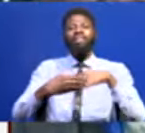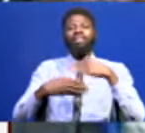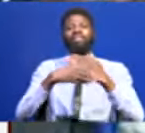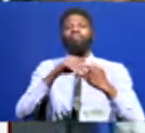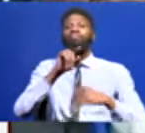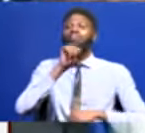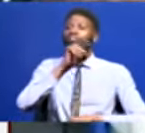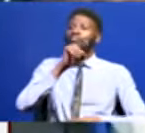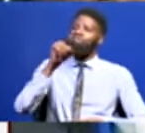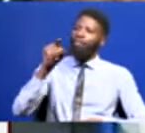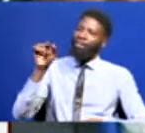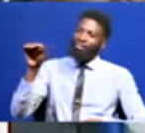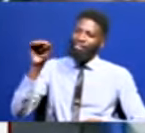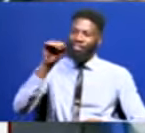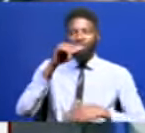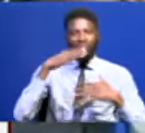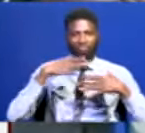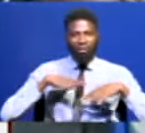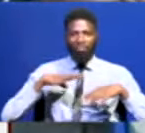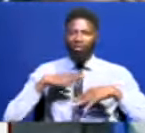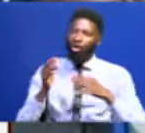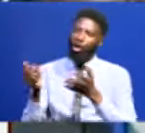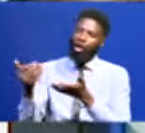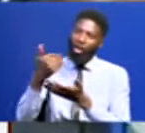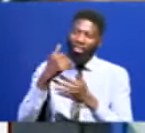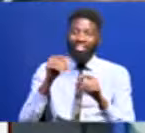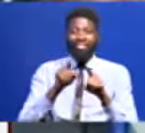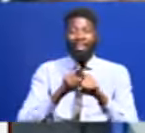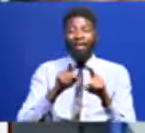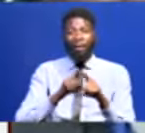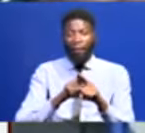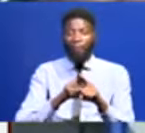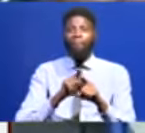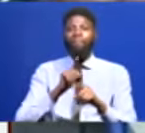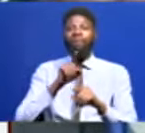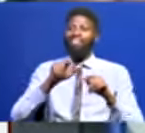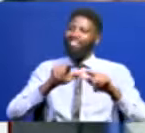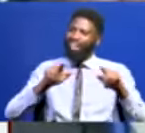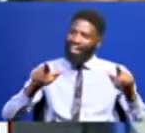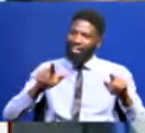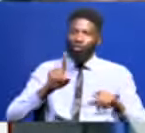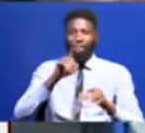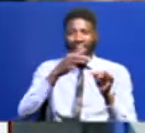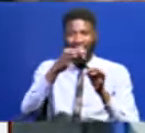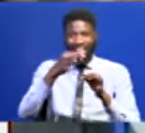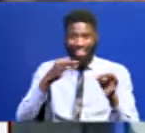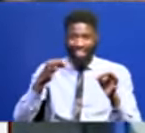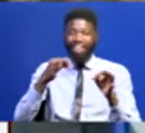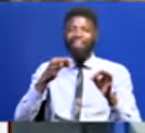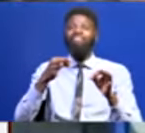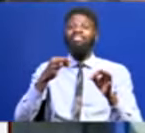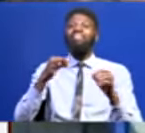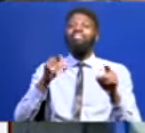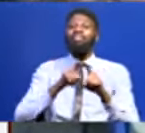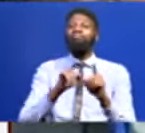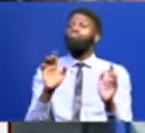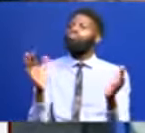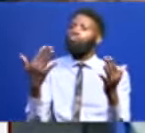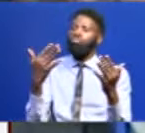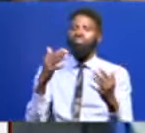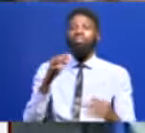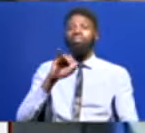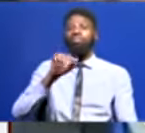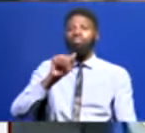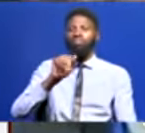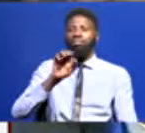mobilizing people, and donating 1 acre plot of land where the Jabini Church has been built there,